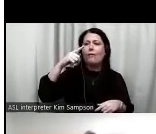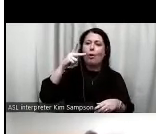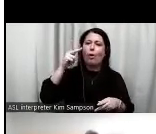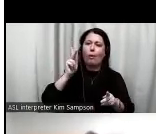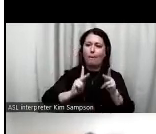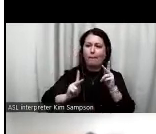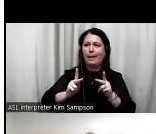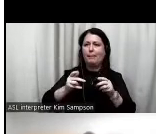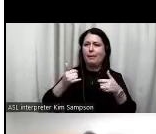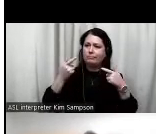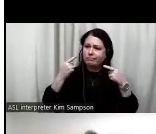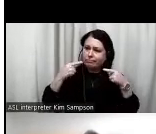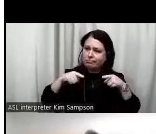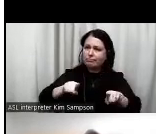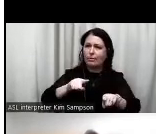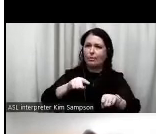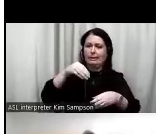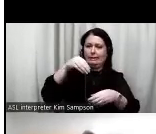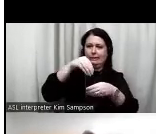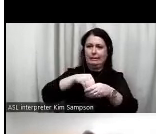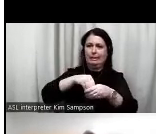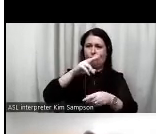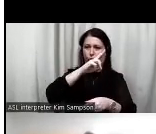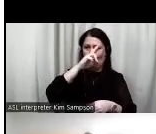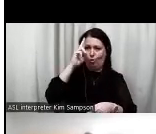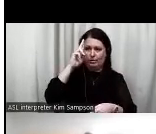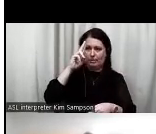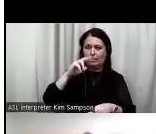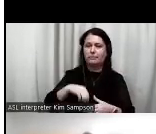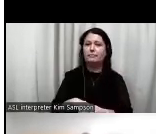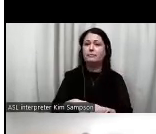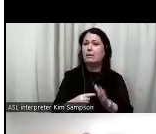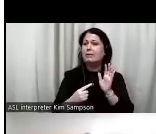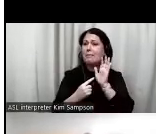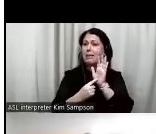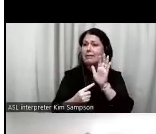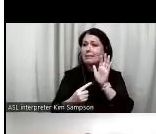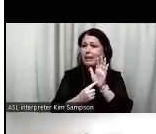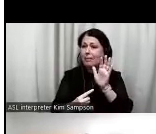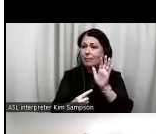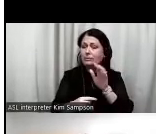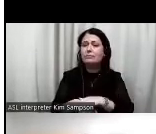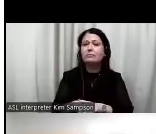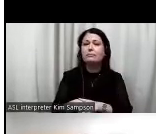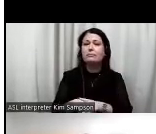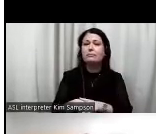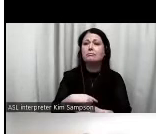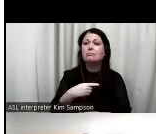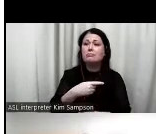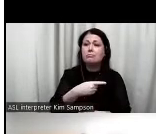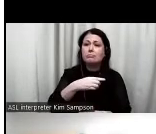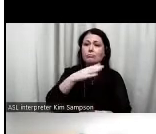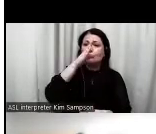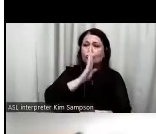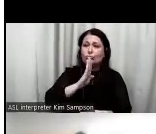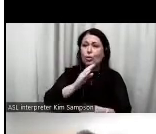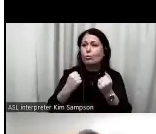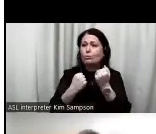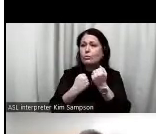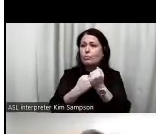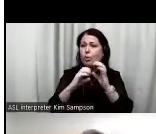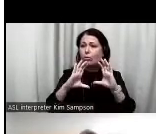currently inpatient. But just some of the examples that we provide are a stroke support group, which in fact I